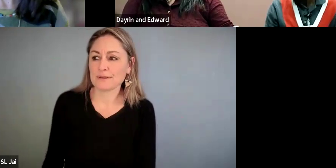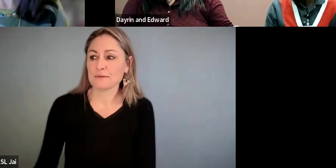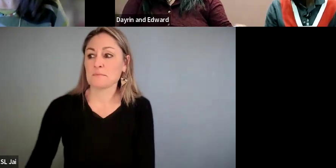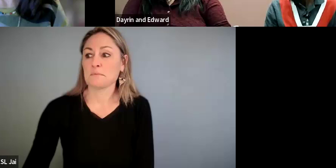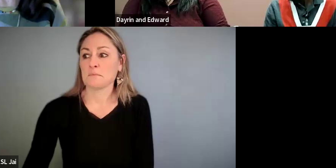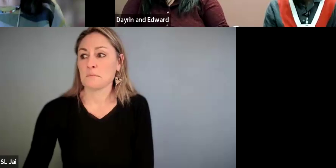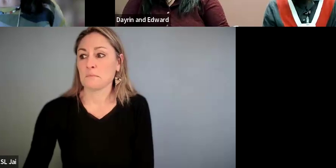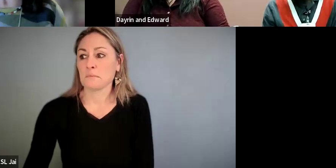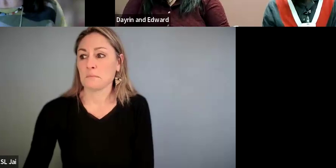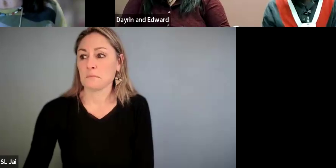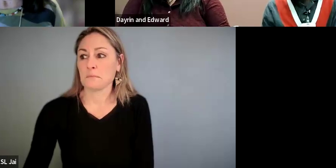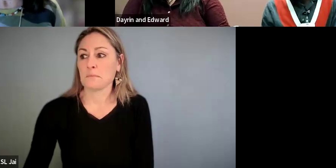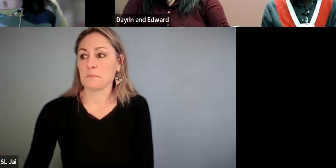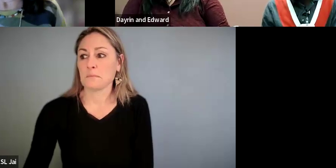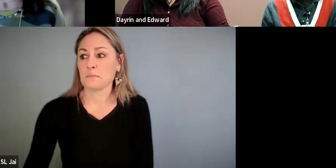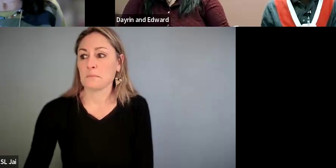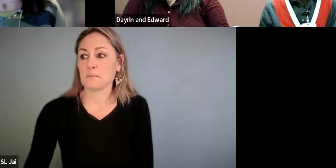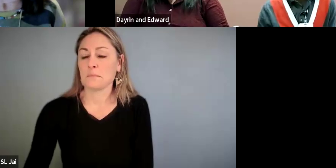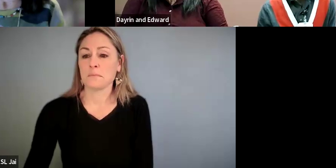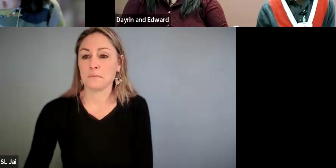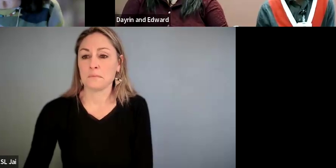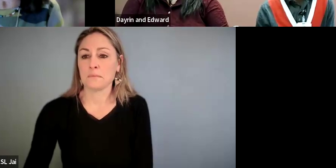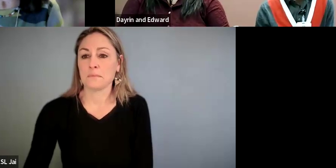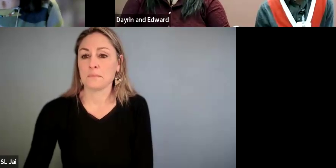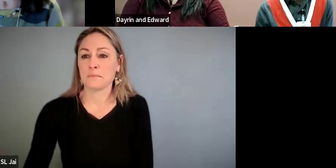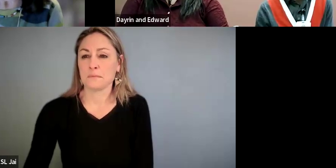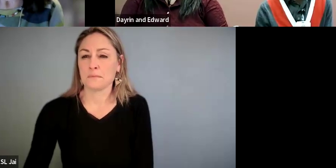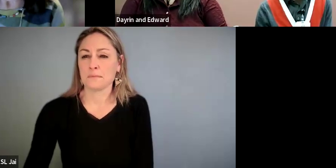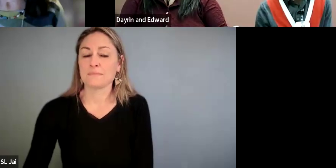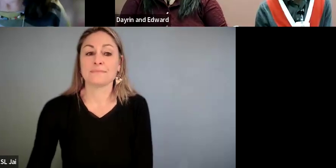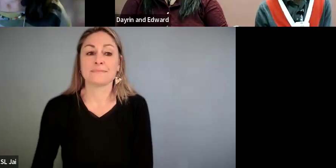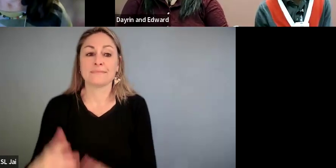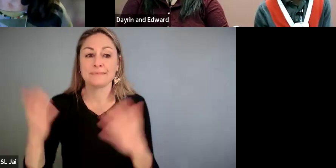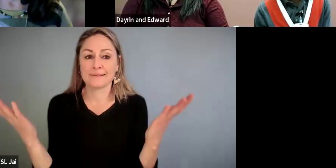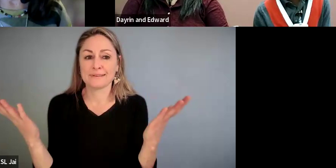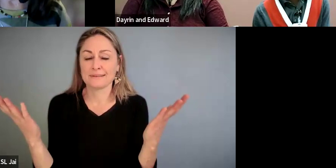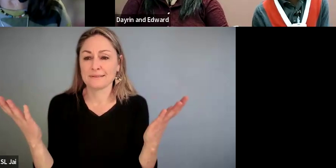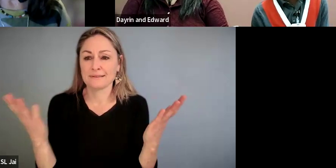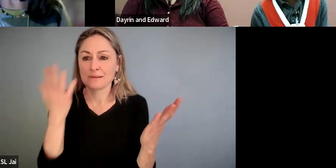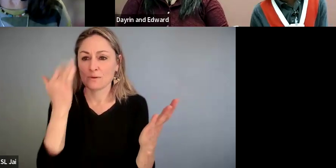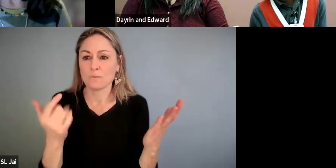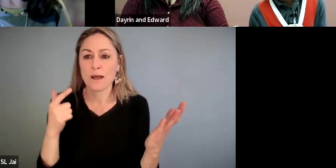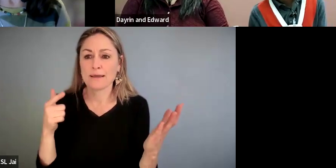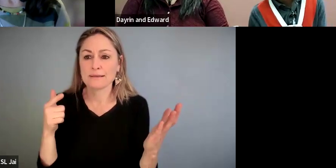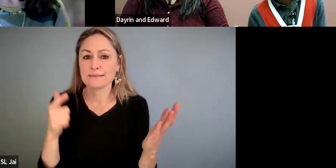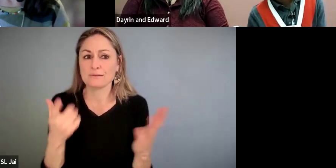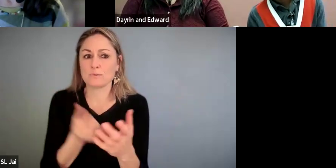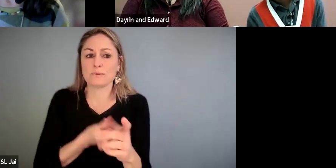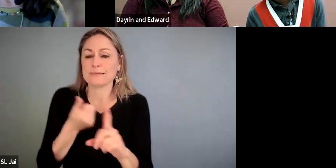next. Next. And then the next title is why is this important to be a